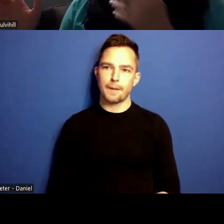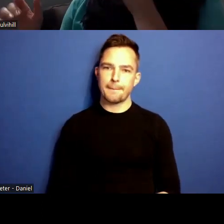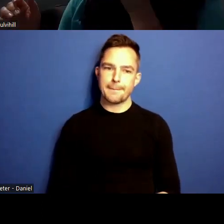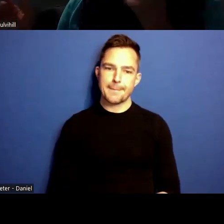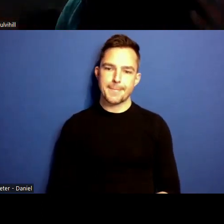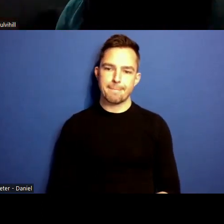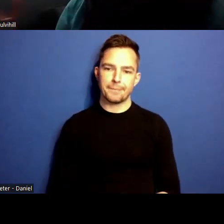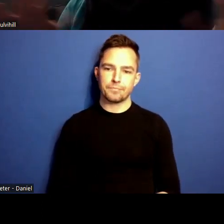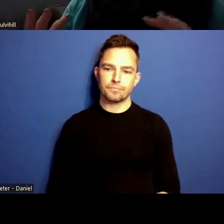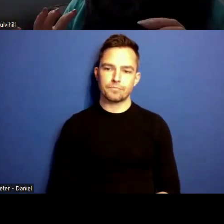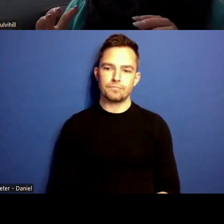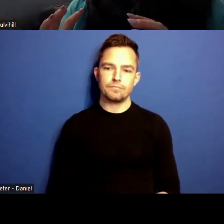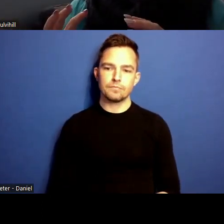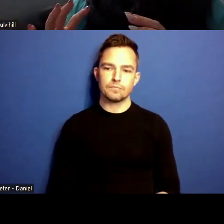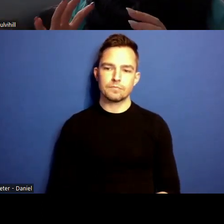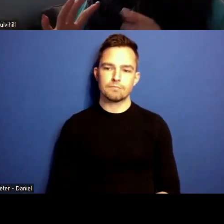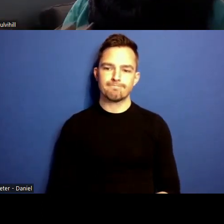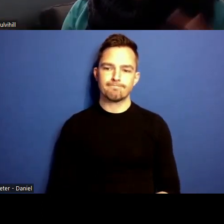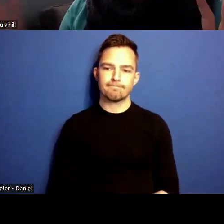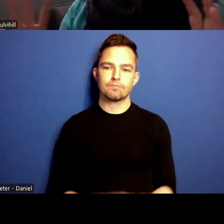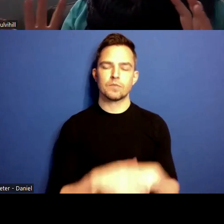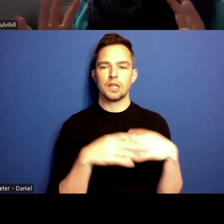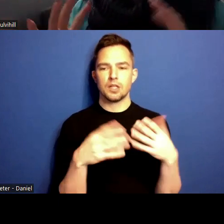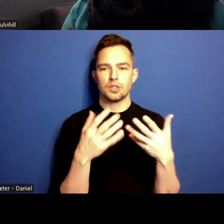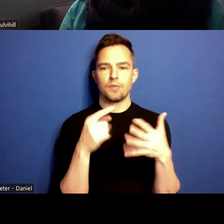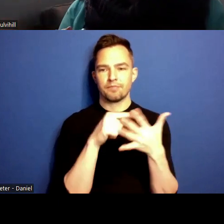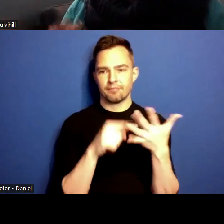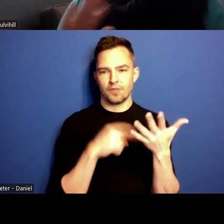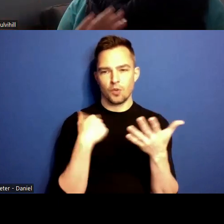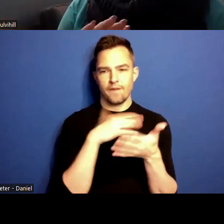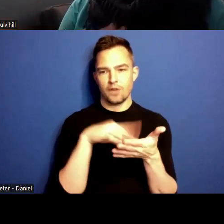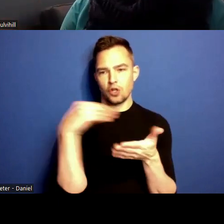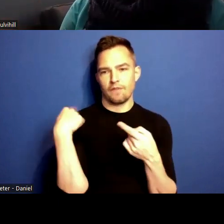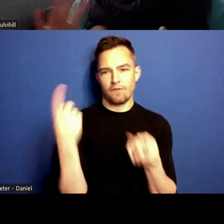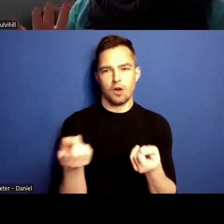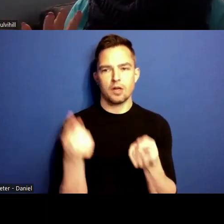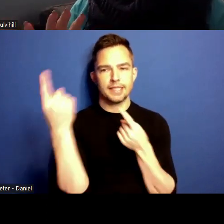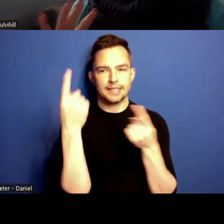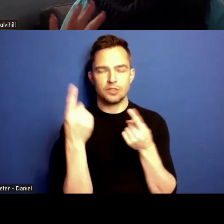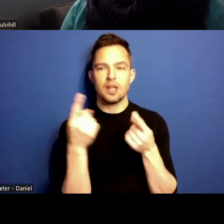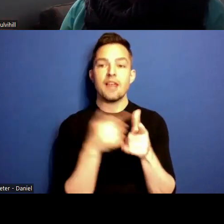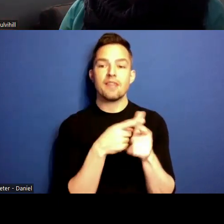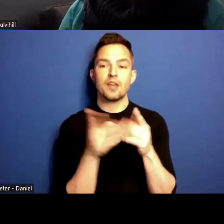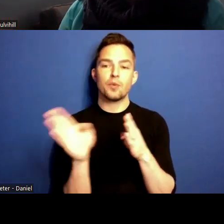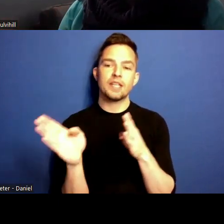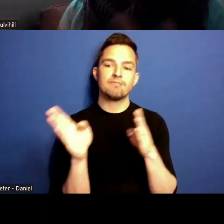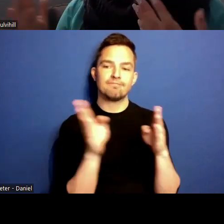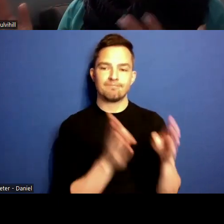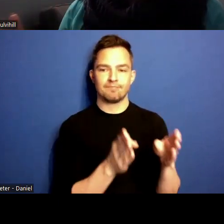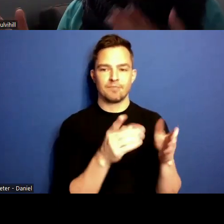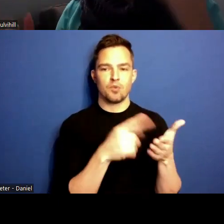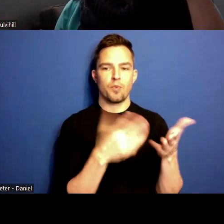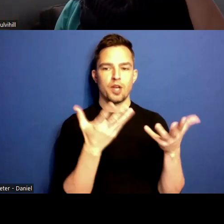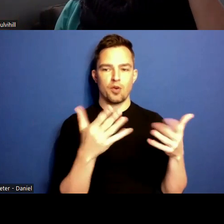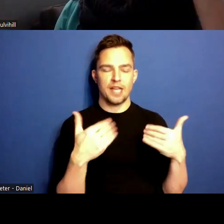So taking what we had learned and considered, then we turned to what we already had